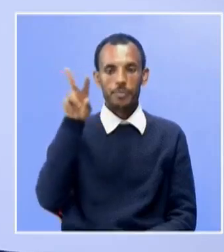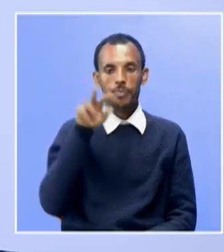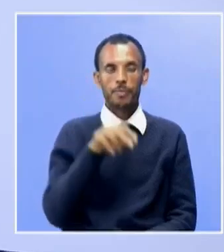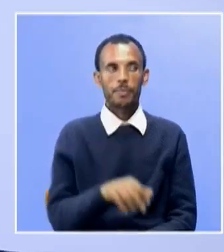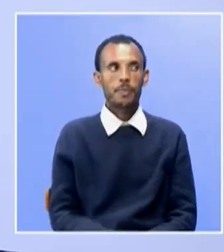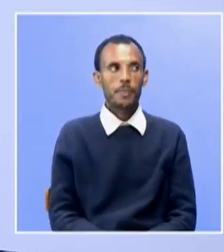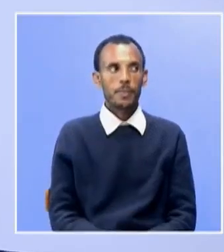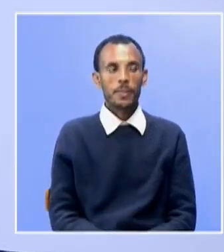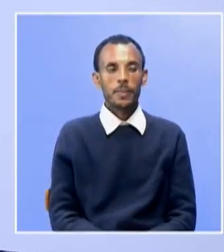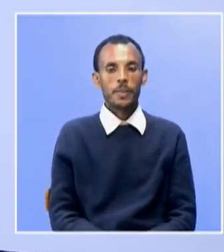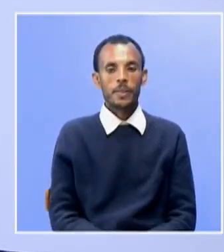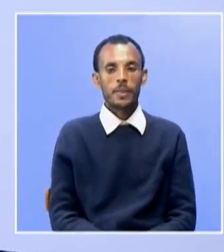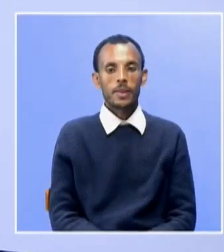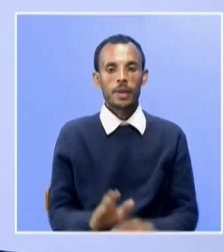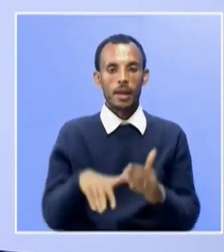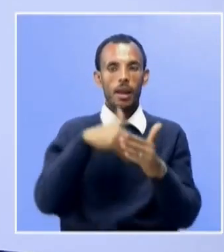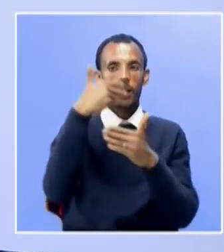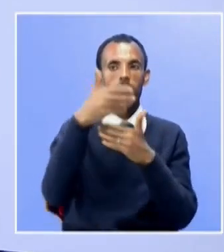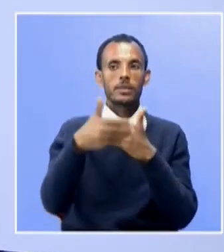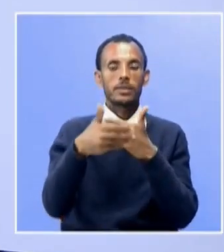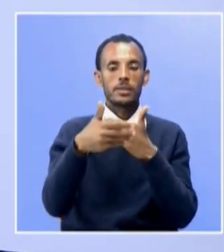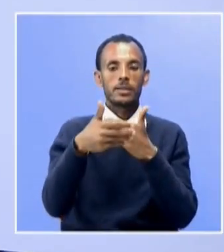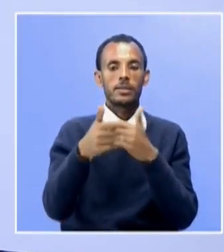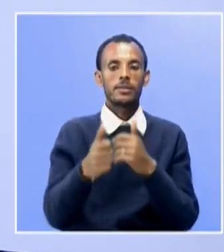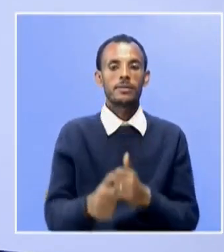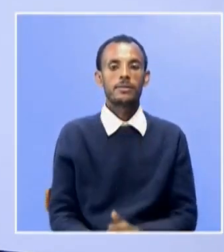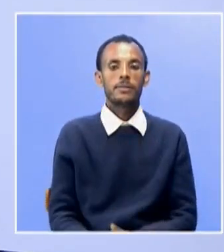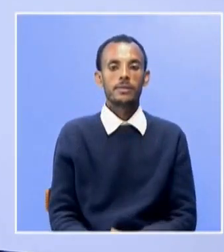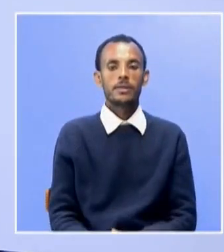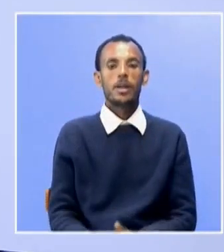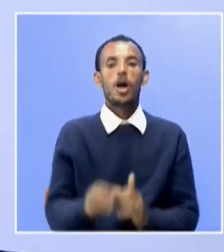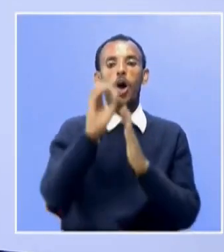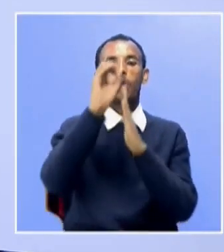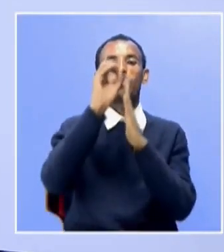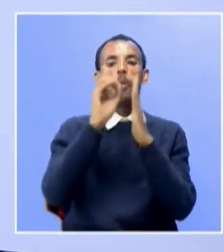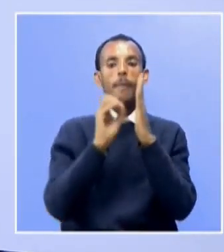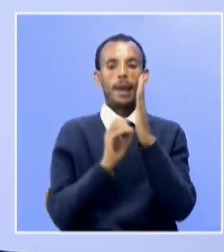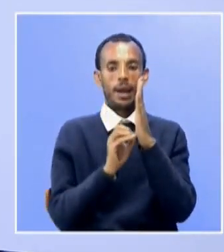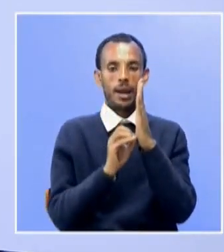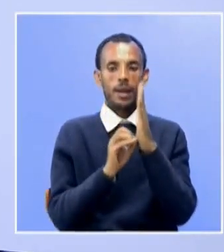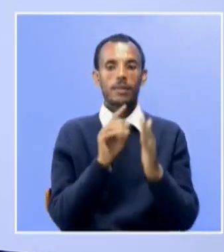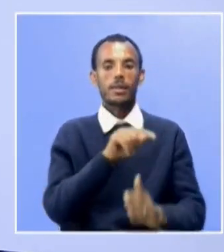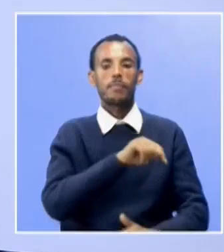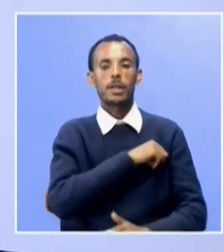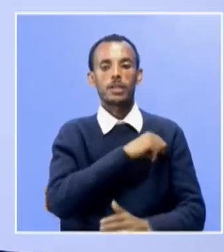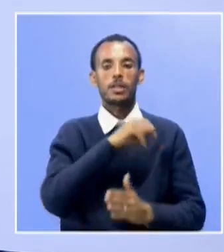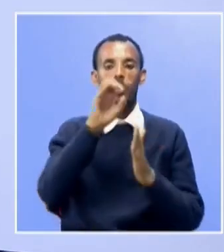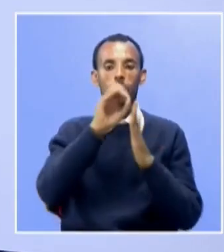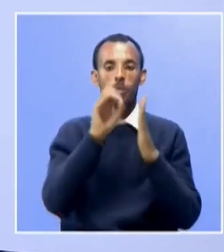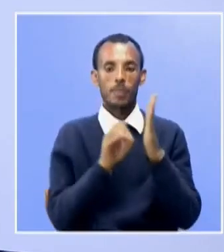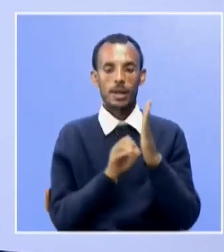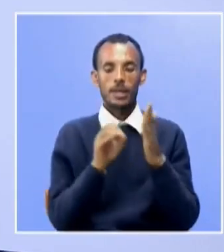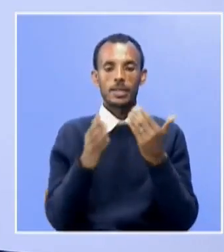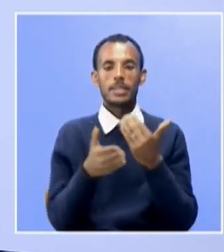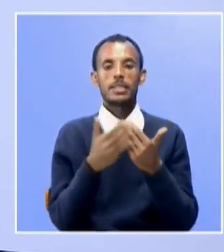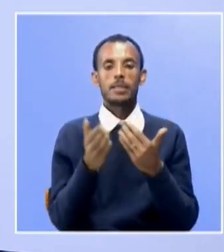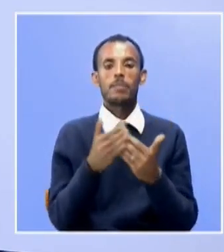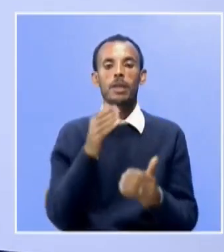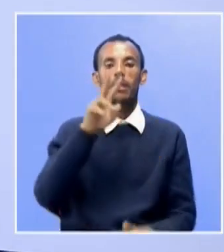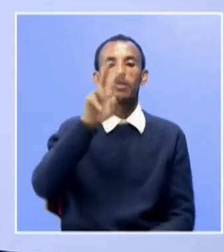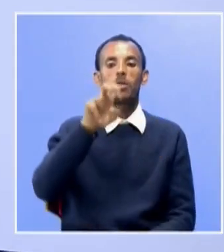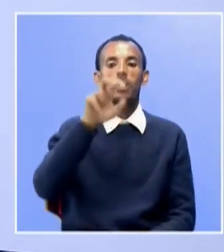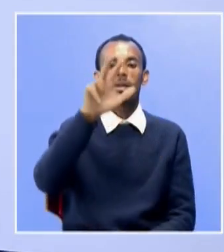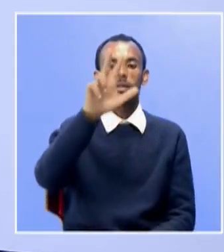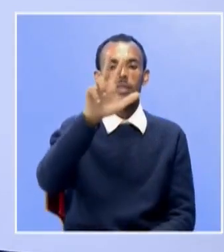as a point. Next, October, the temperature of October is simply